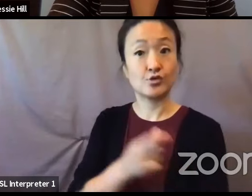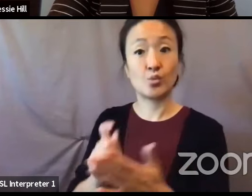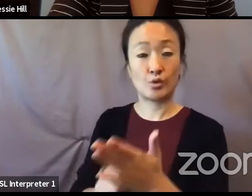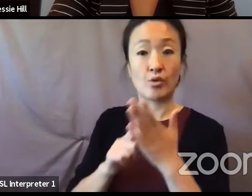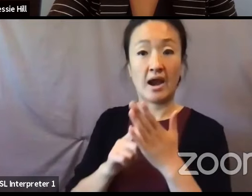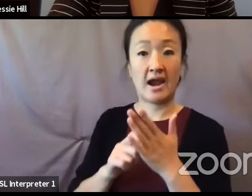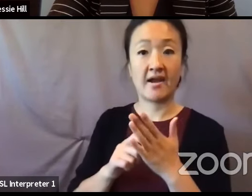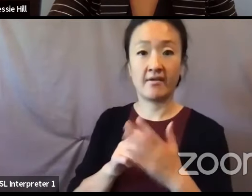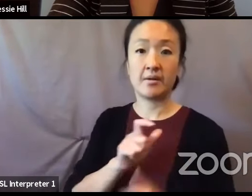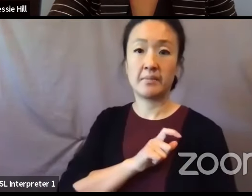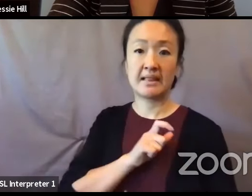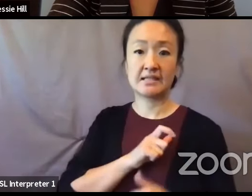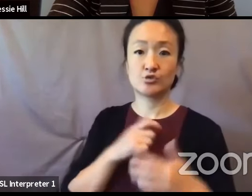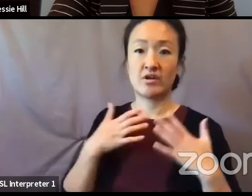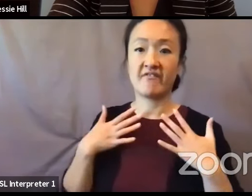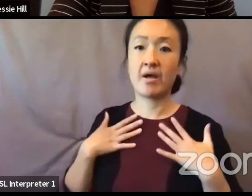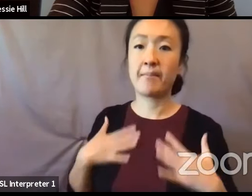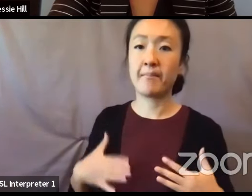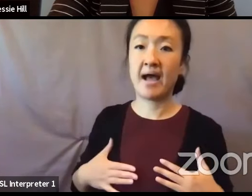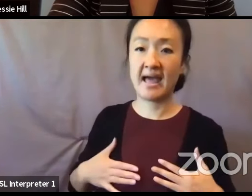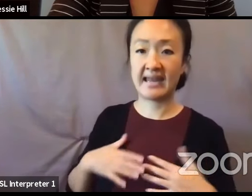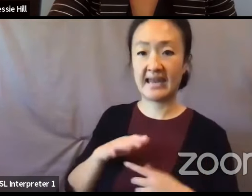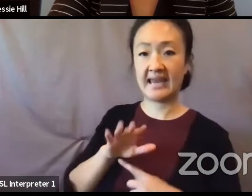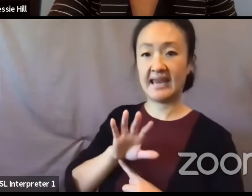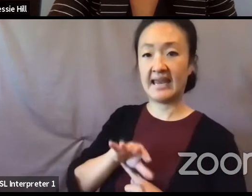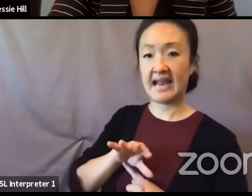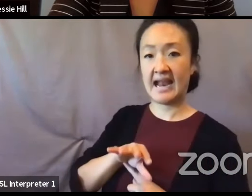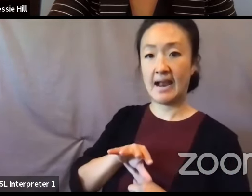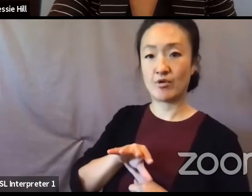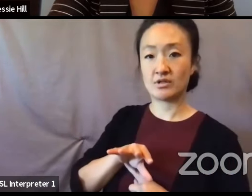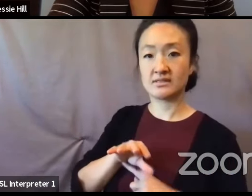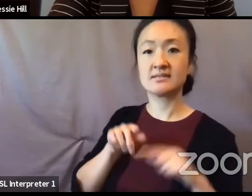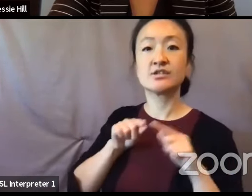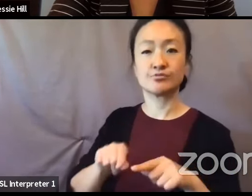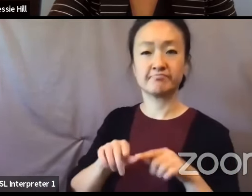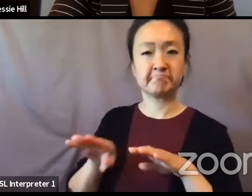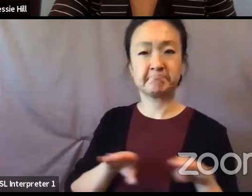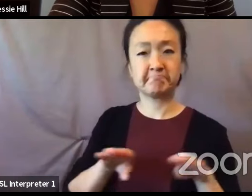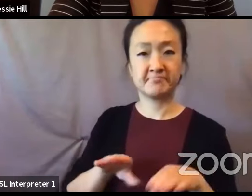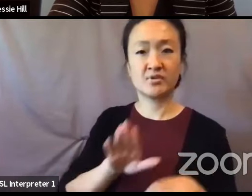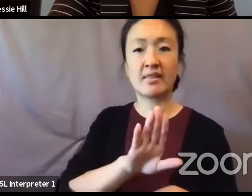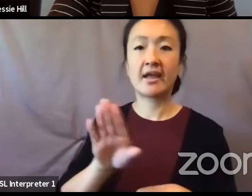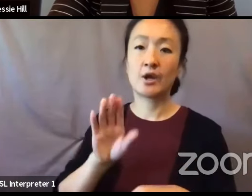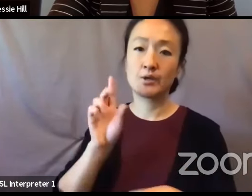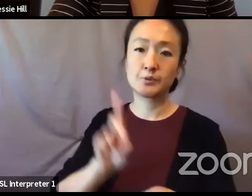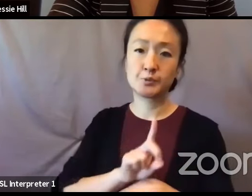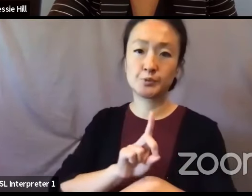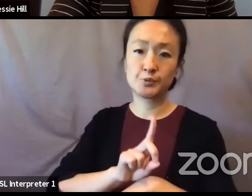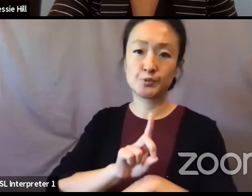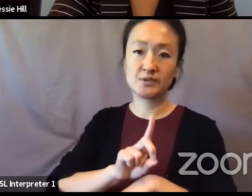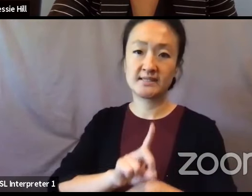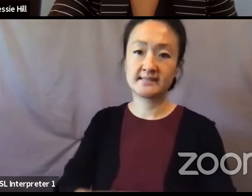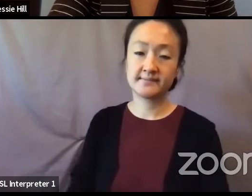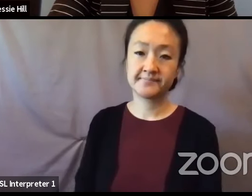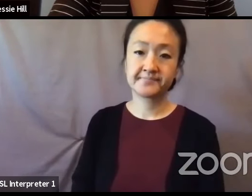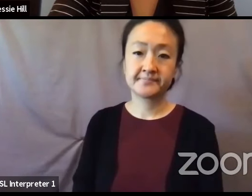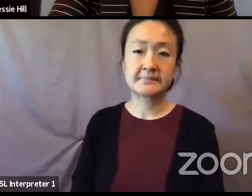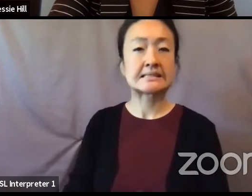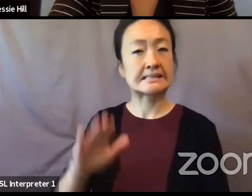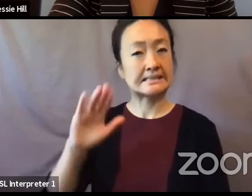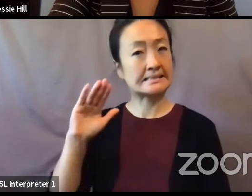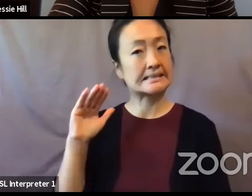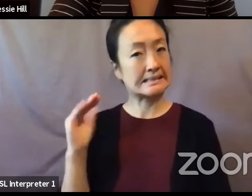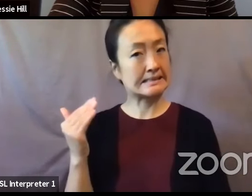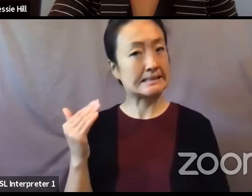body cams that they wear during their performance of their duties. Although there do seem to be an awful lot